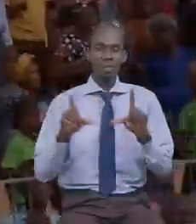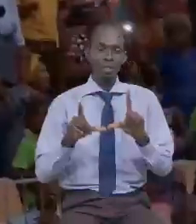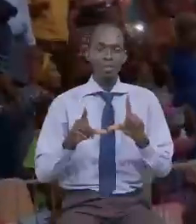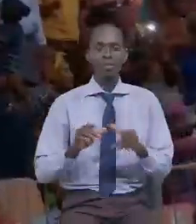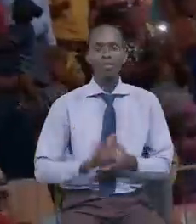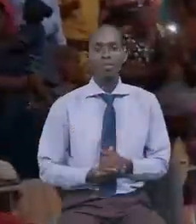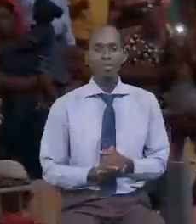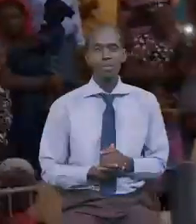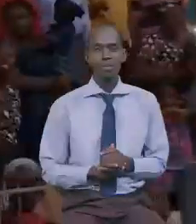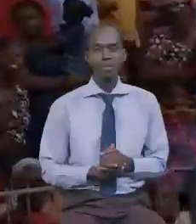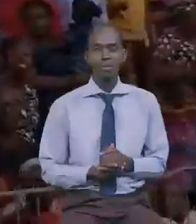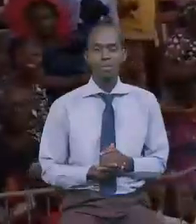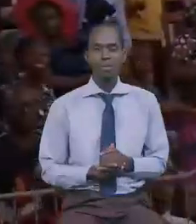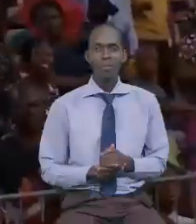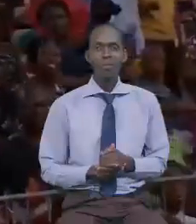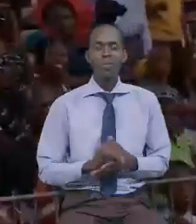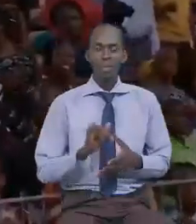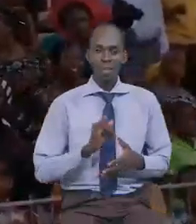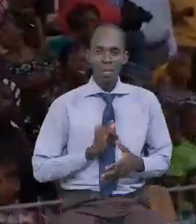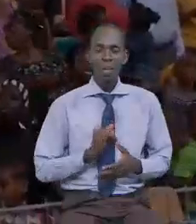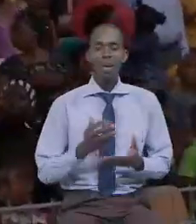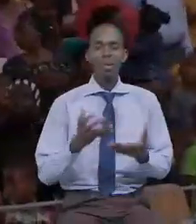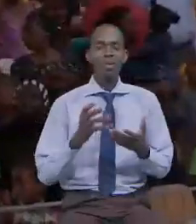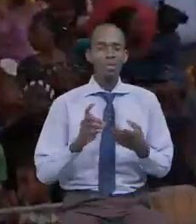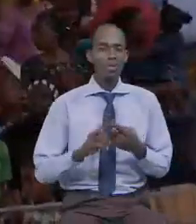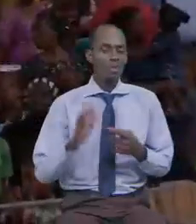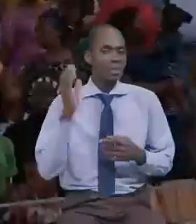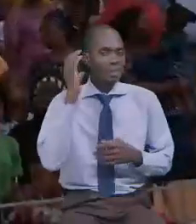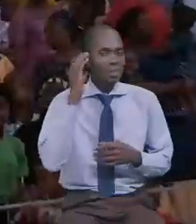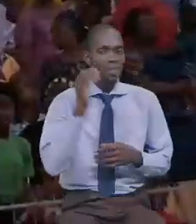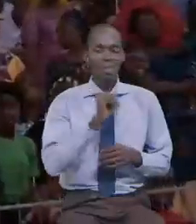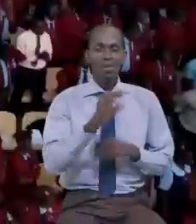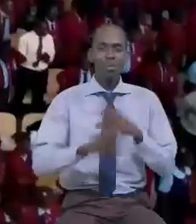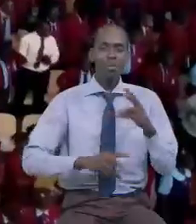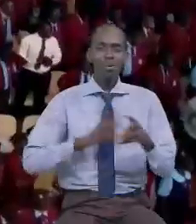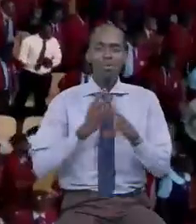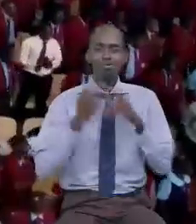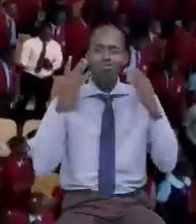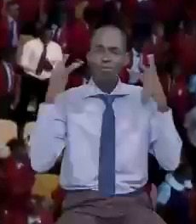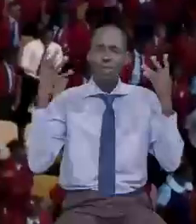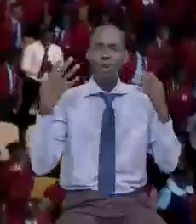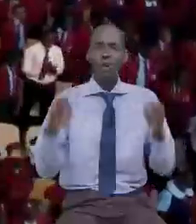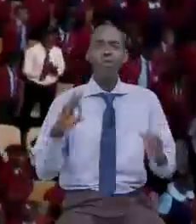I wanted to hear a global amen.